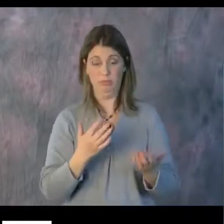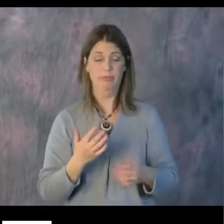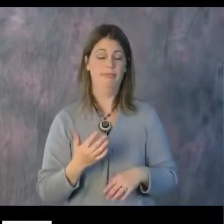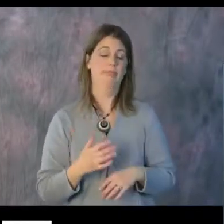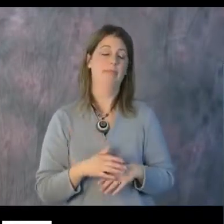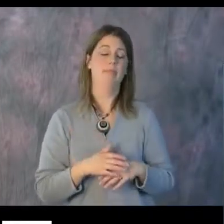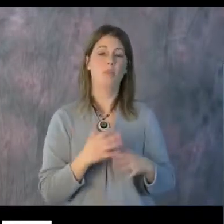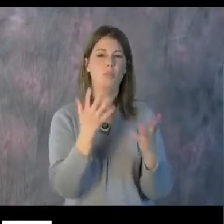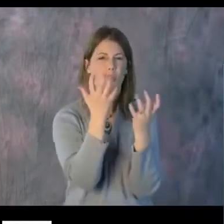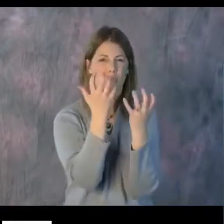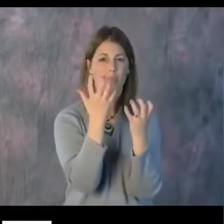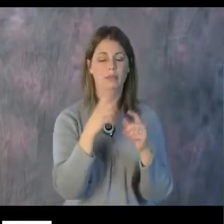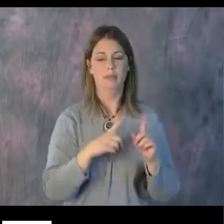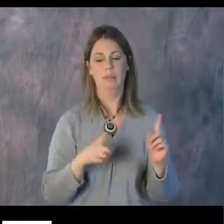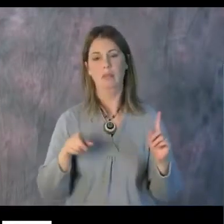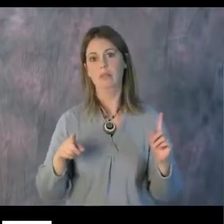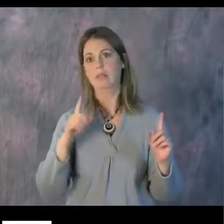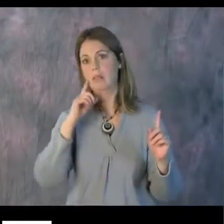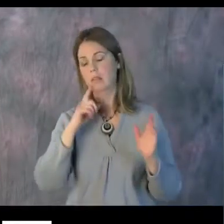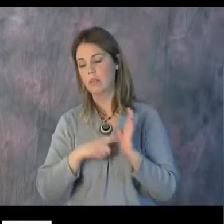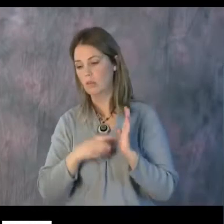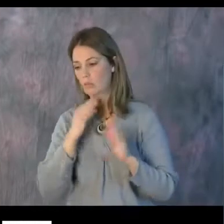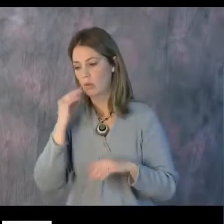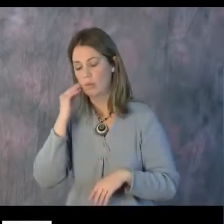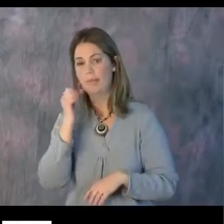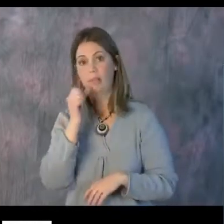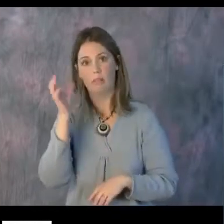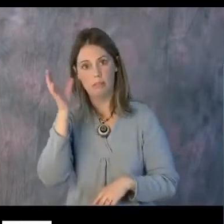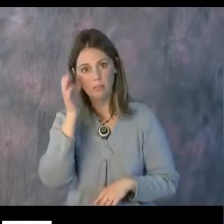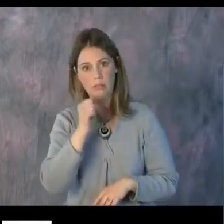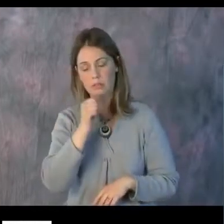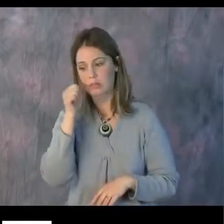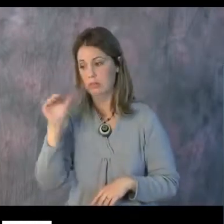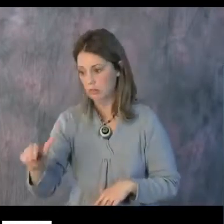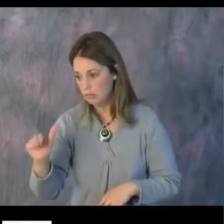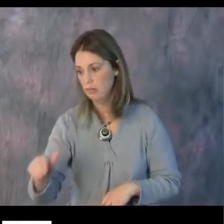For example, if a student wanted to go horseback riding,